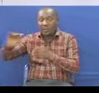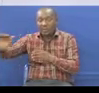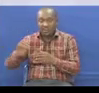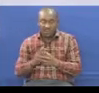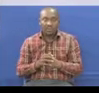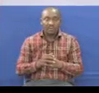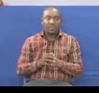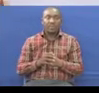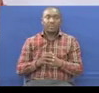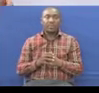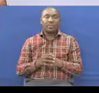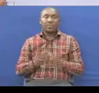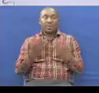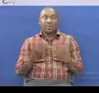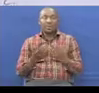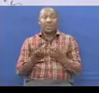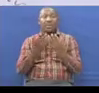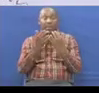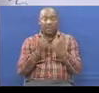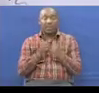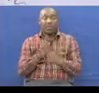So it can be whether is